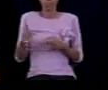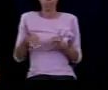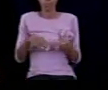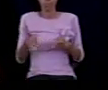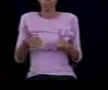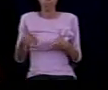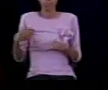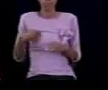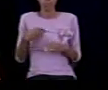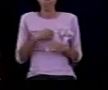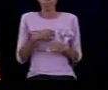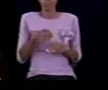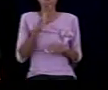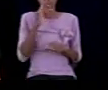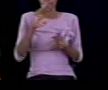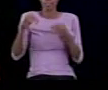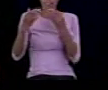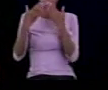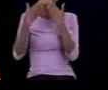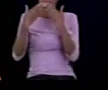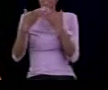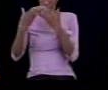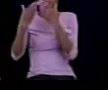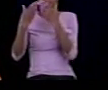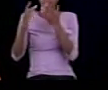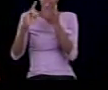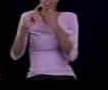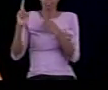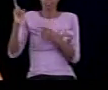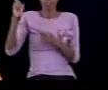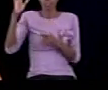We are giving thanks and making music to our God.